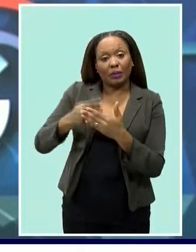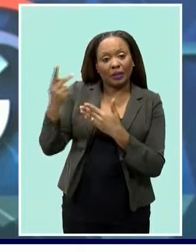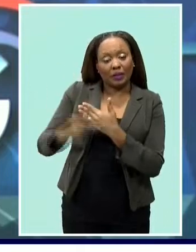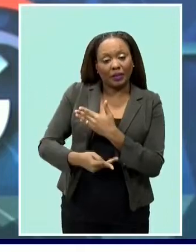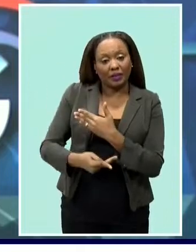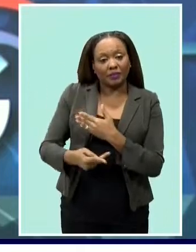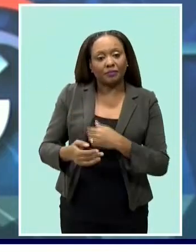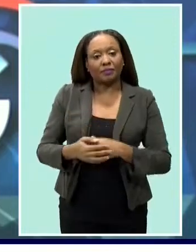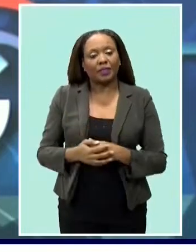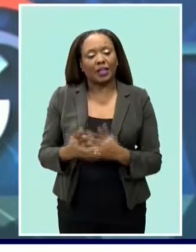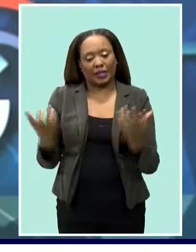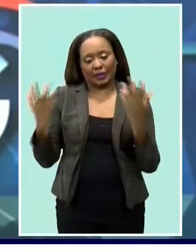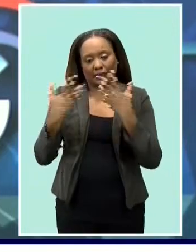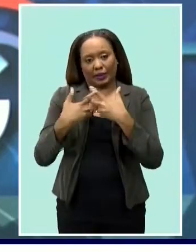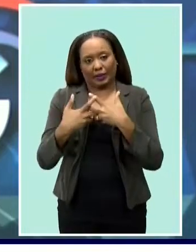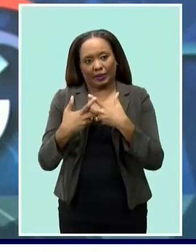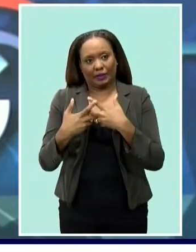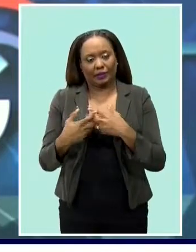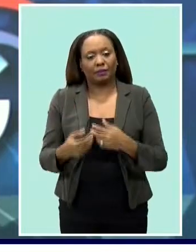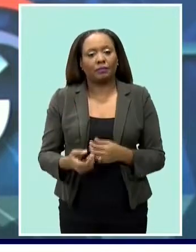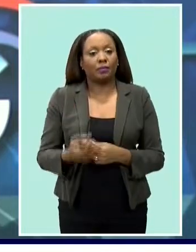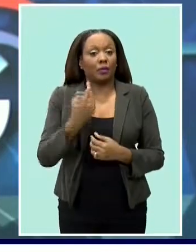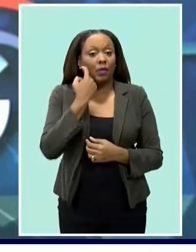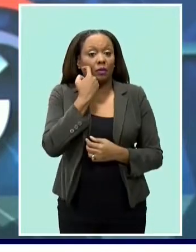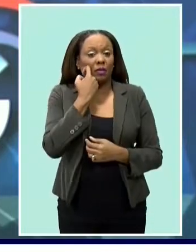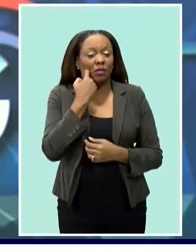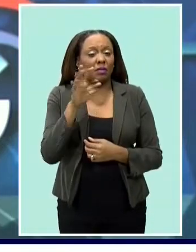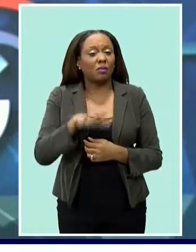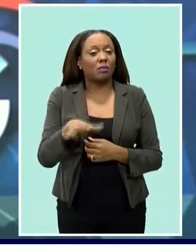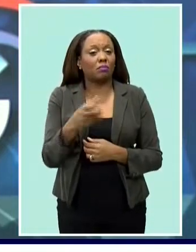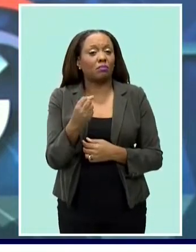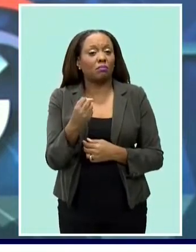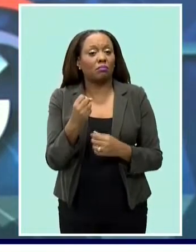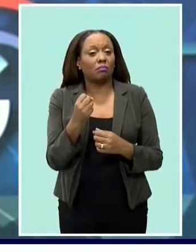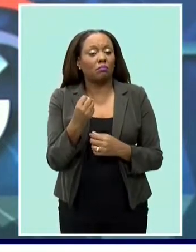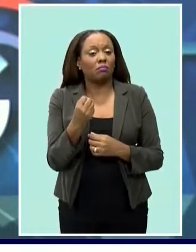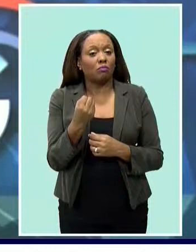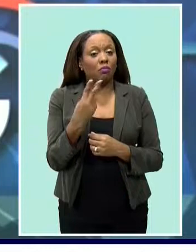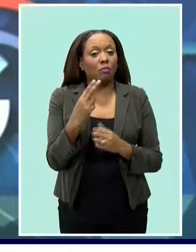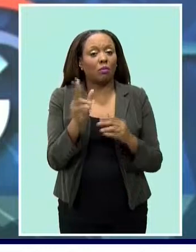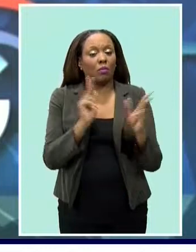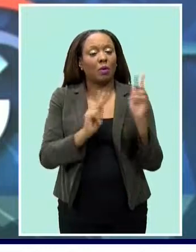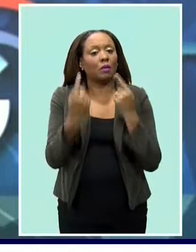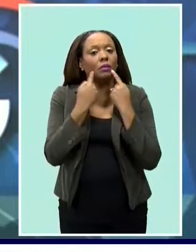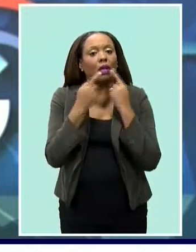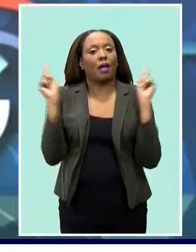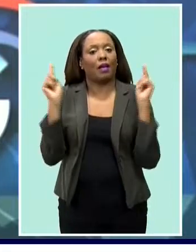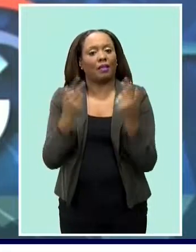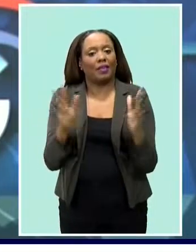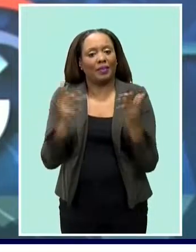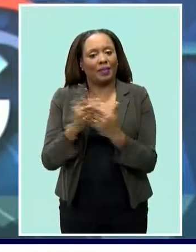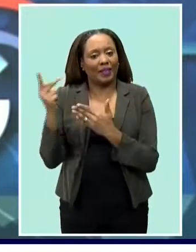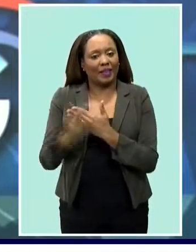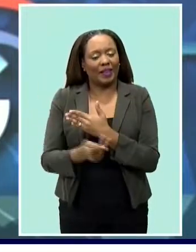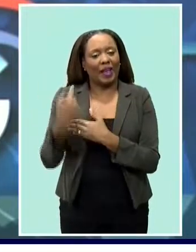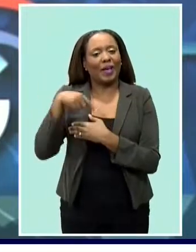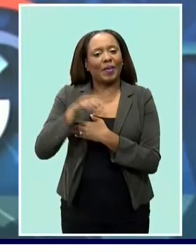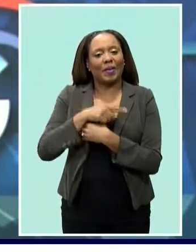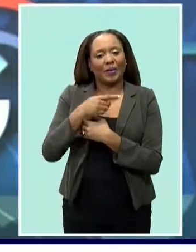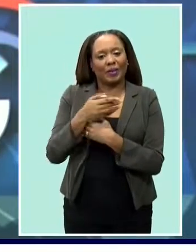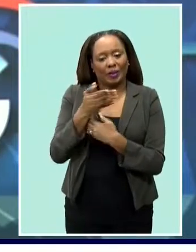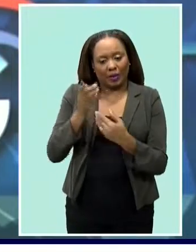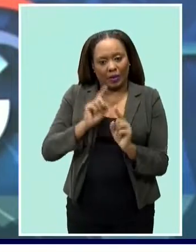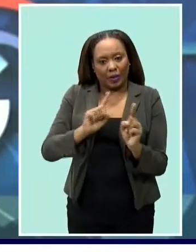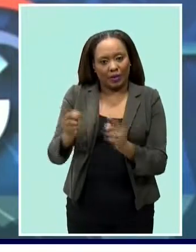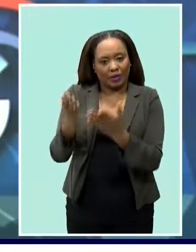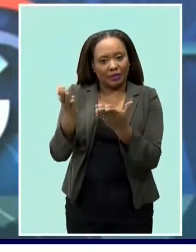Barbados Police Force. Recently, over a dozen young people successfully completed the program, and the CBC was there for the closing ceremony.